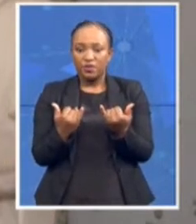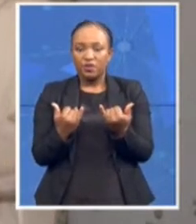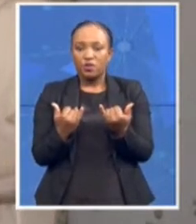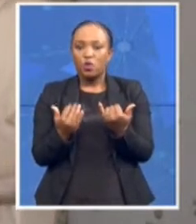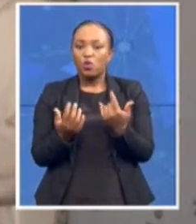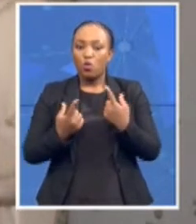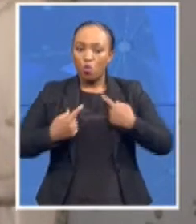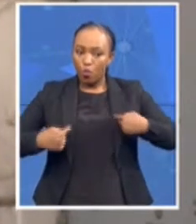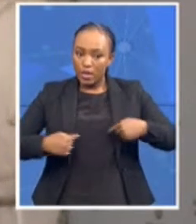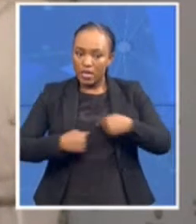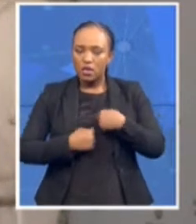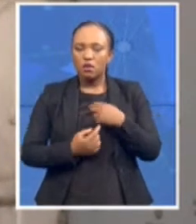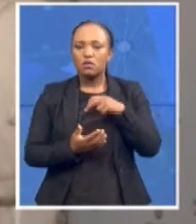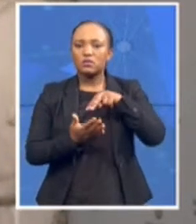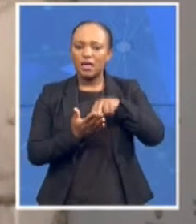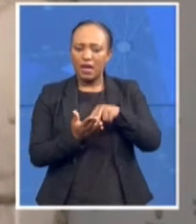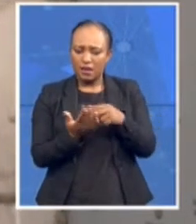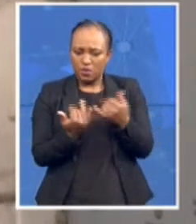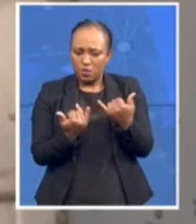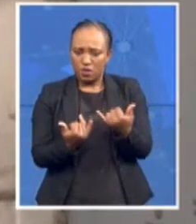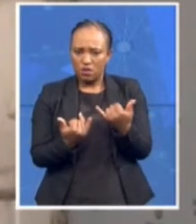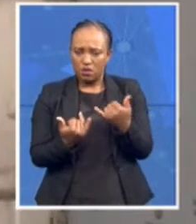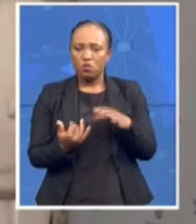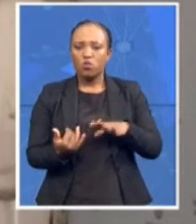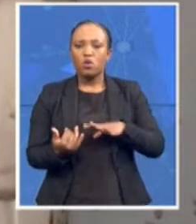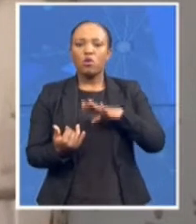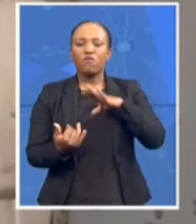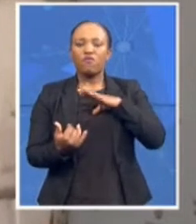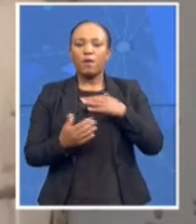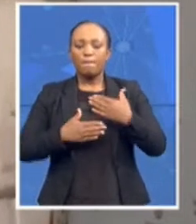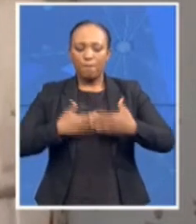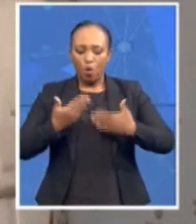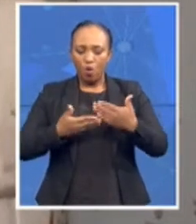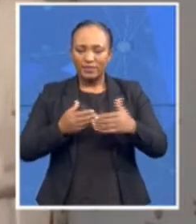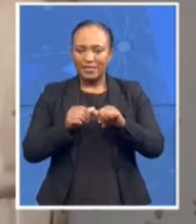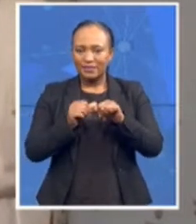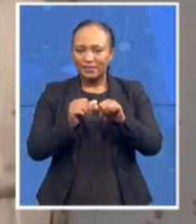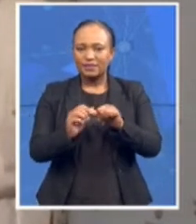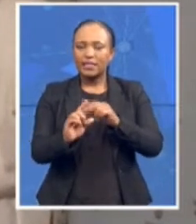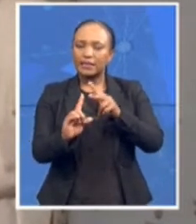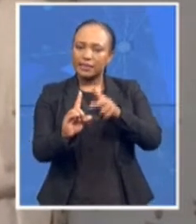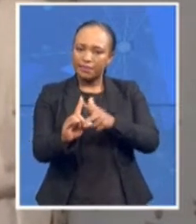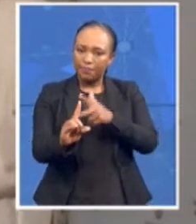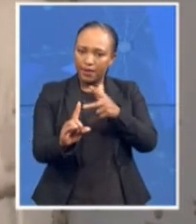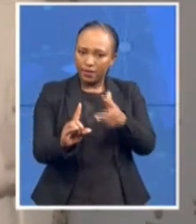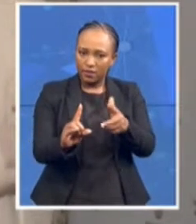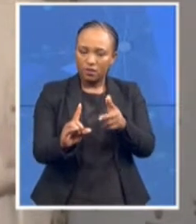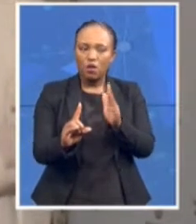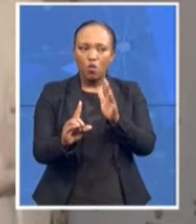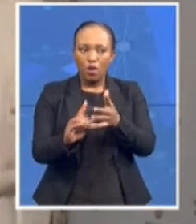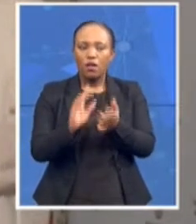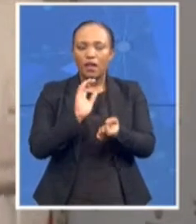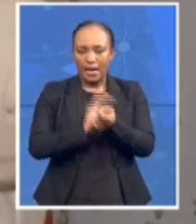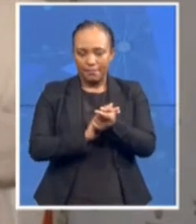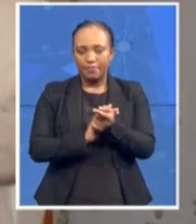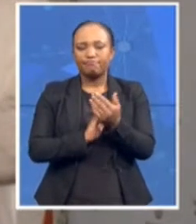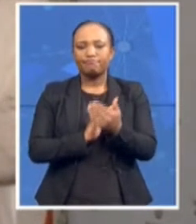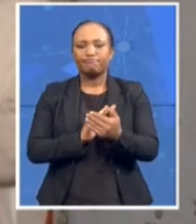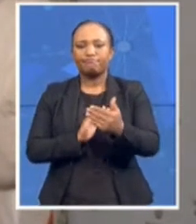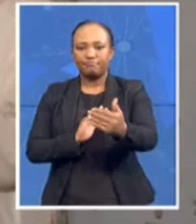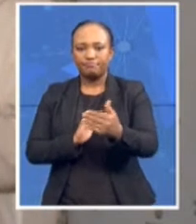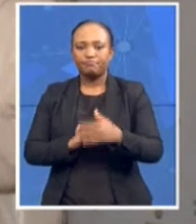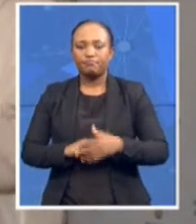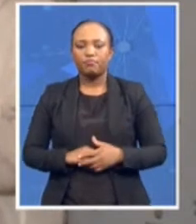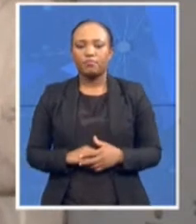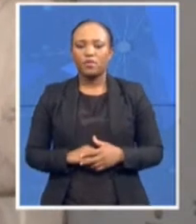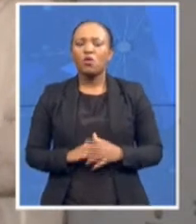the process of discipline and everything else will take place, will be fast-tracked. We will